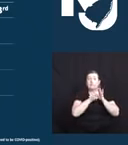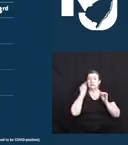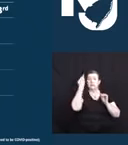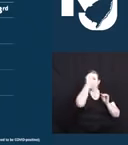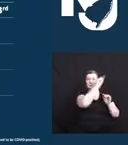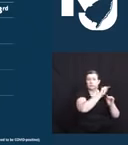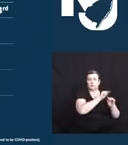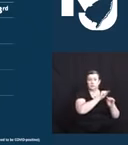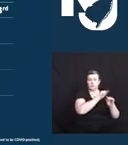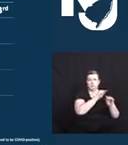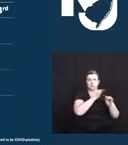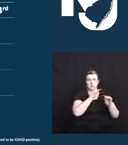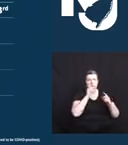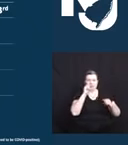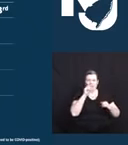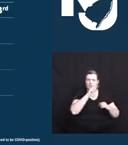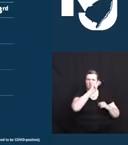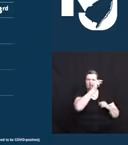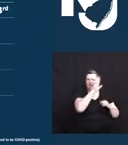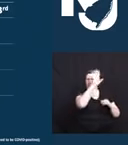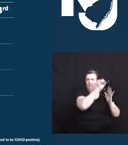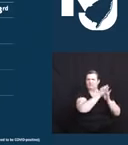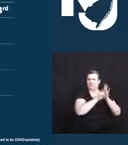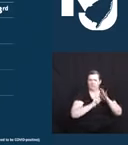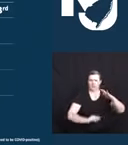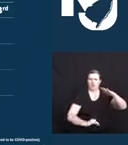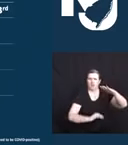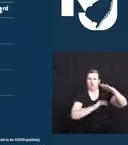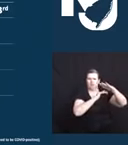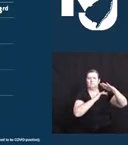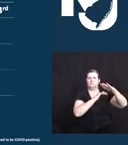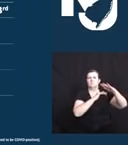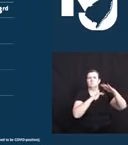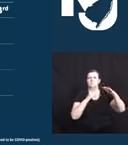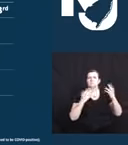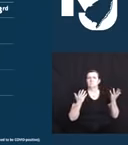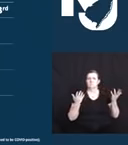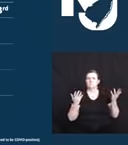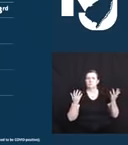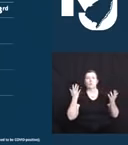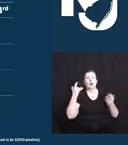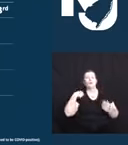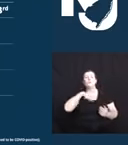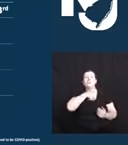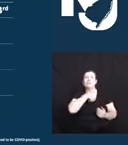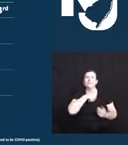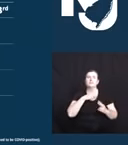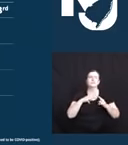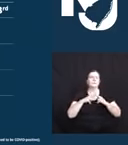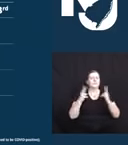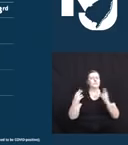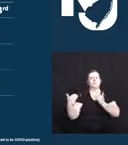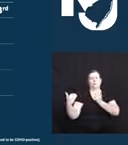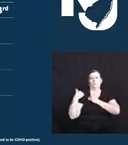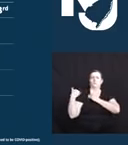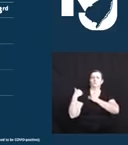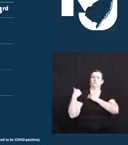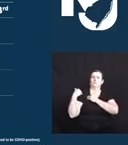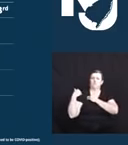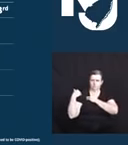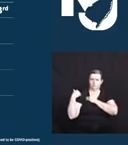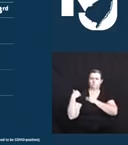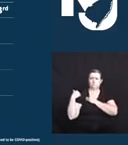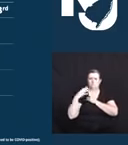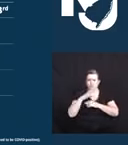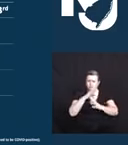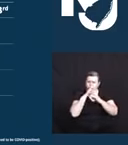We stand in stark contrast to those states because we have put a premium on responsibly and methodically moving ourselves into